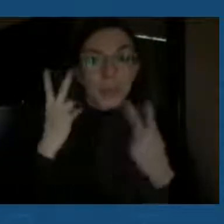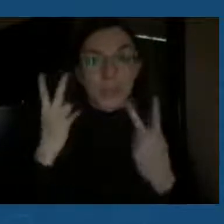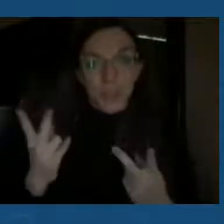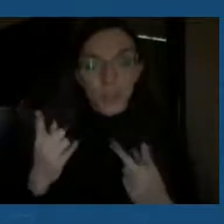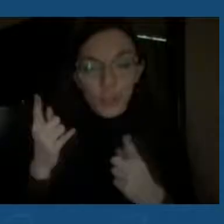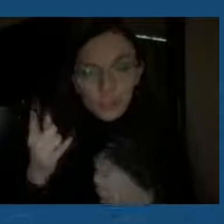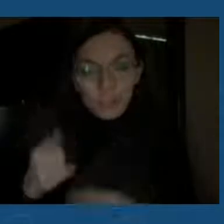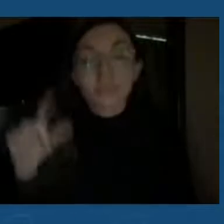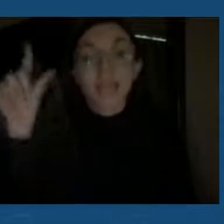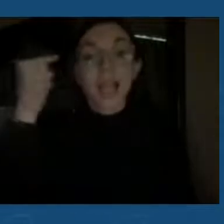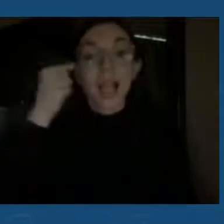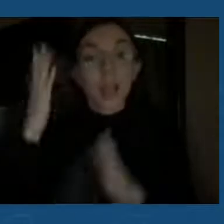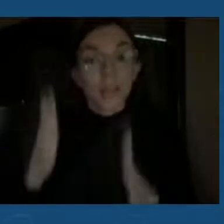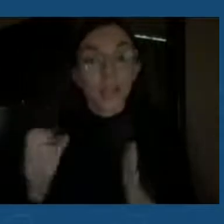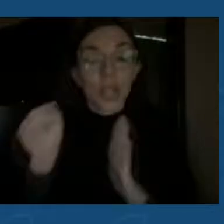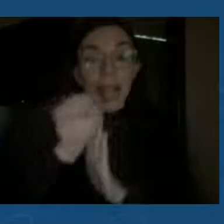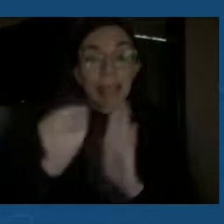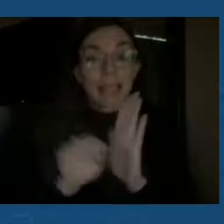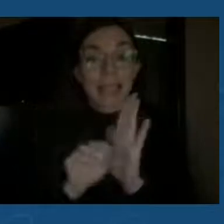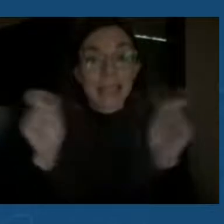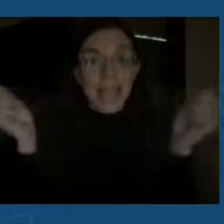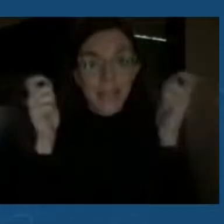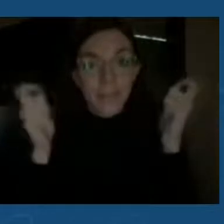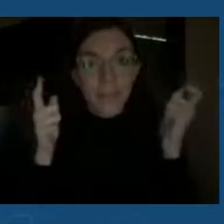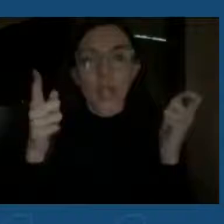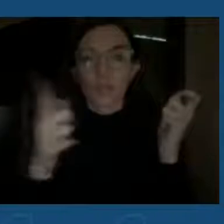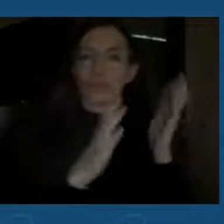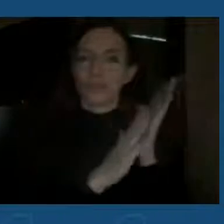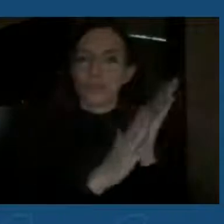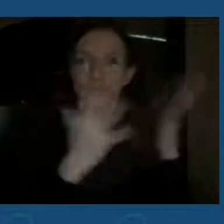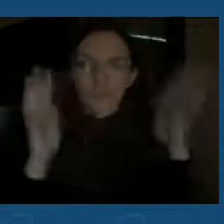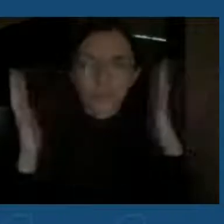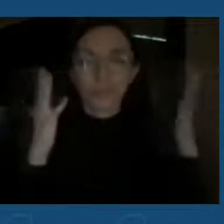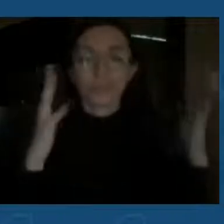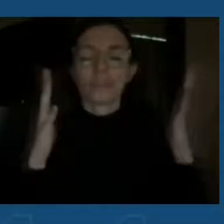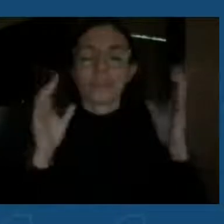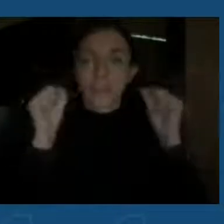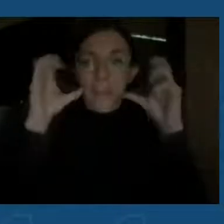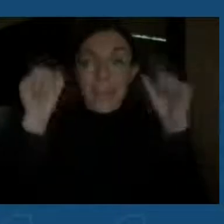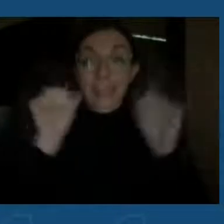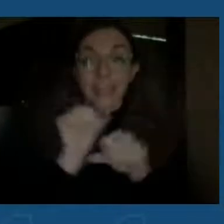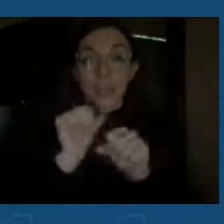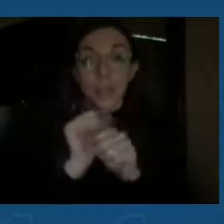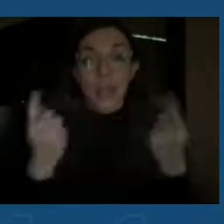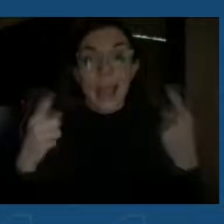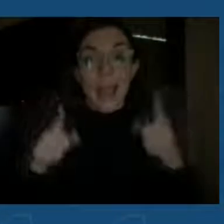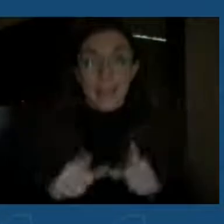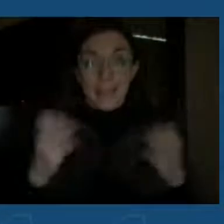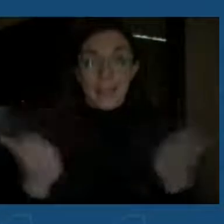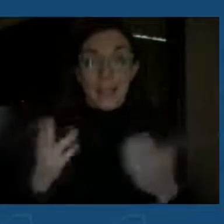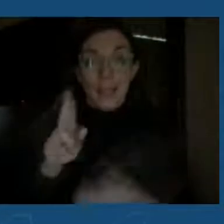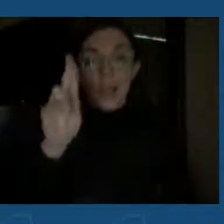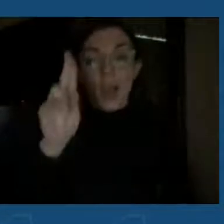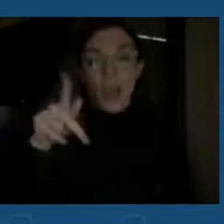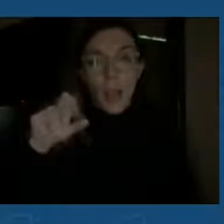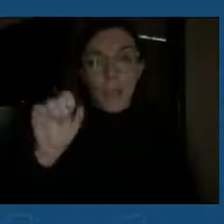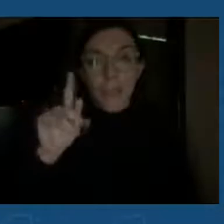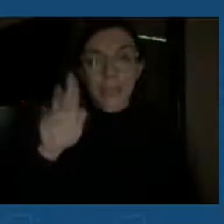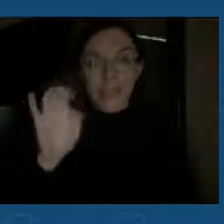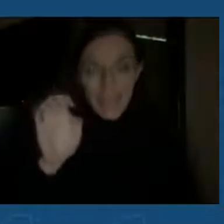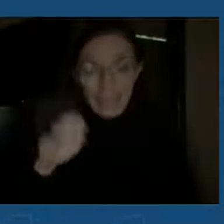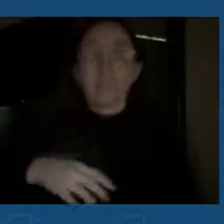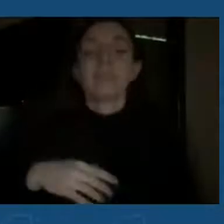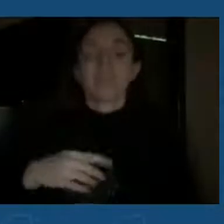the State Fair, you applauded the extraordinary work done at Upstate in response to the pandemic and looked forward, you said,